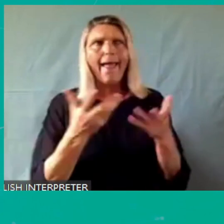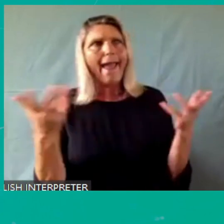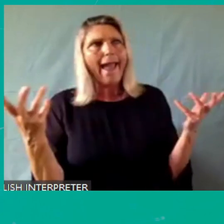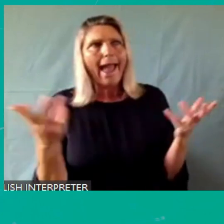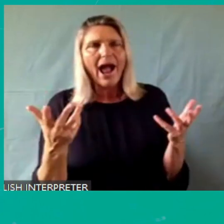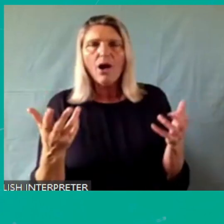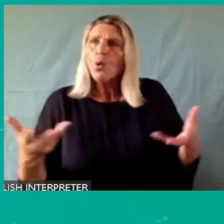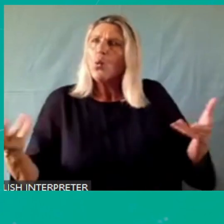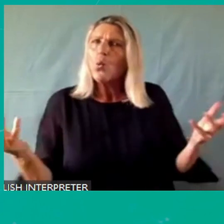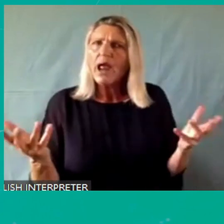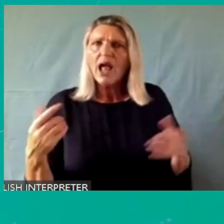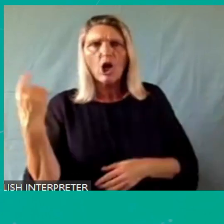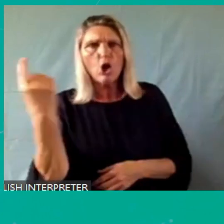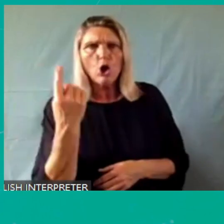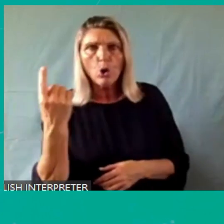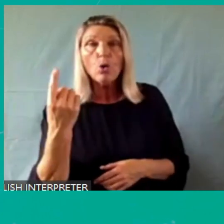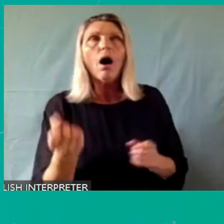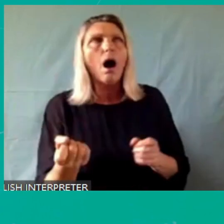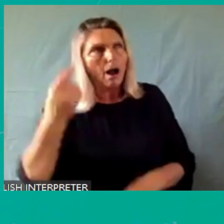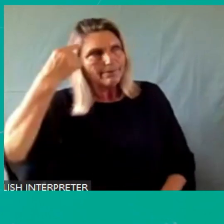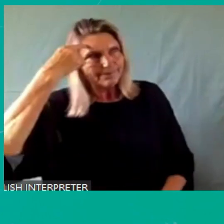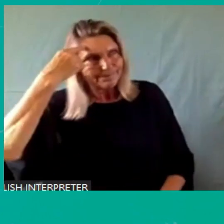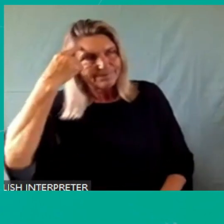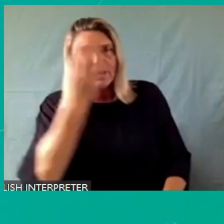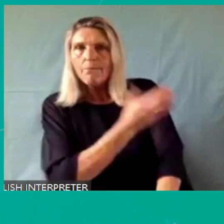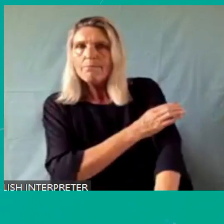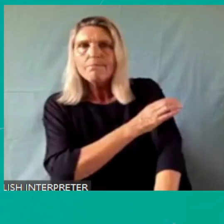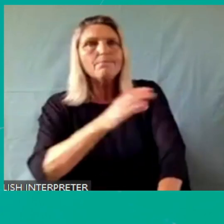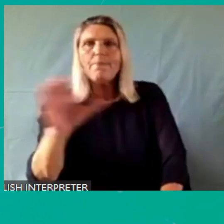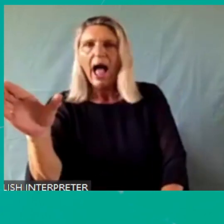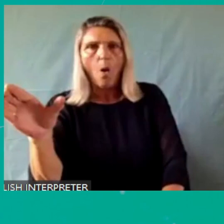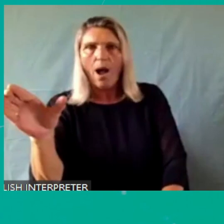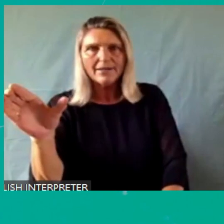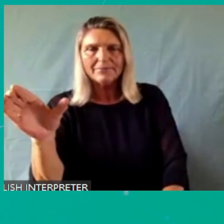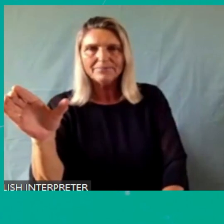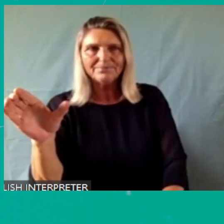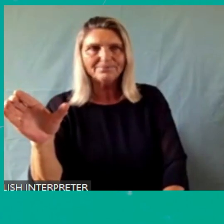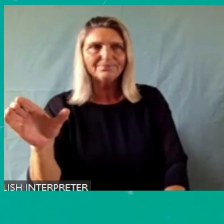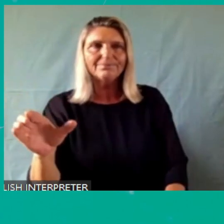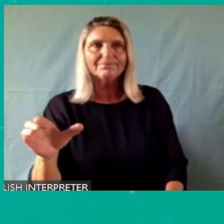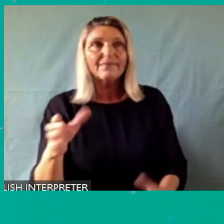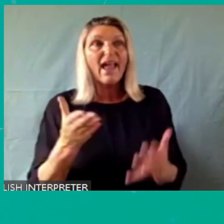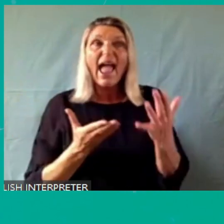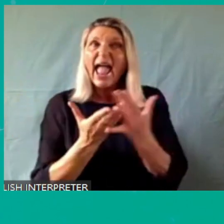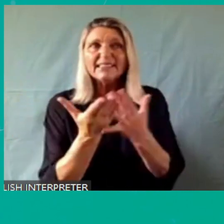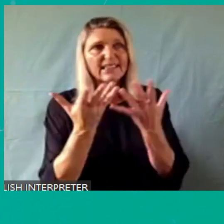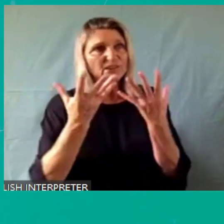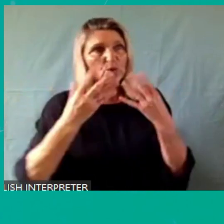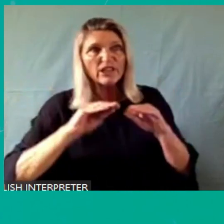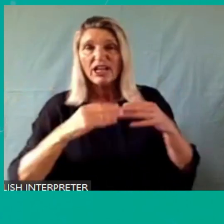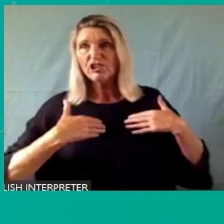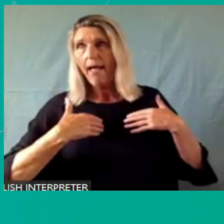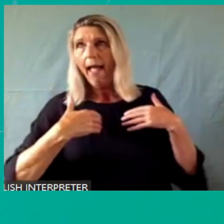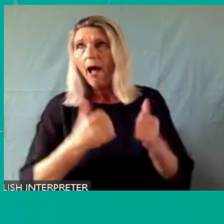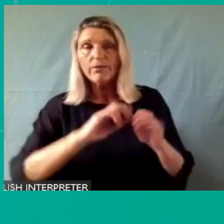are power inequities, lack of access to social and economic determinants of health, discrimination and stigma.